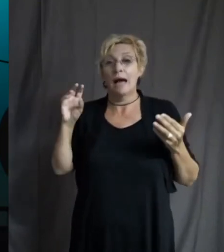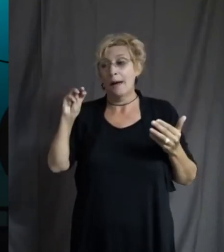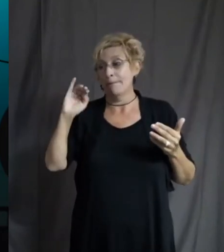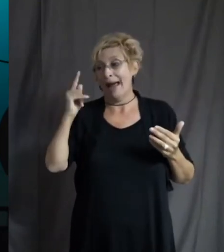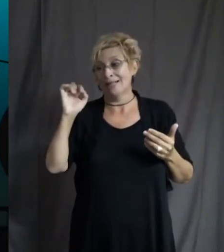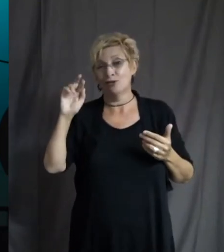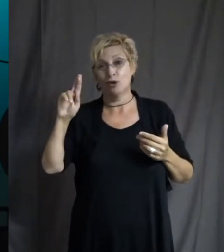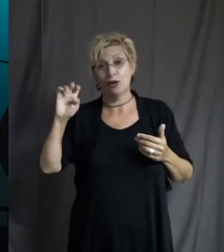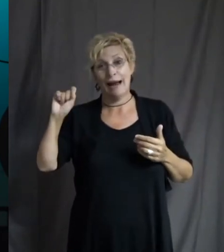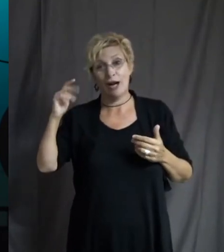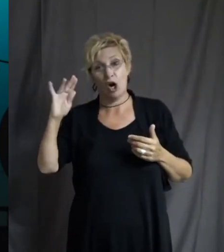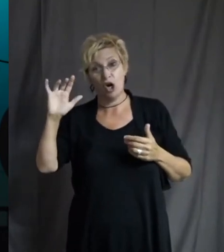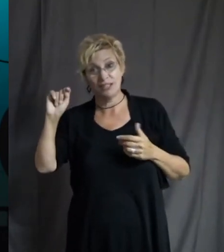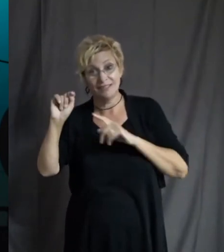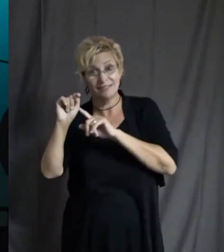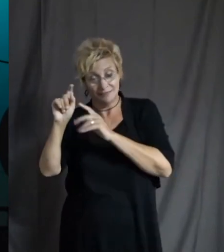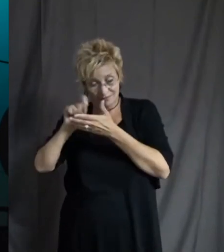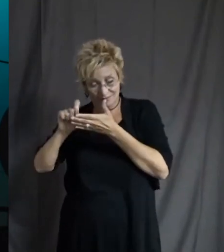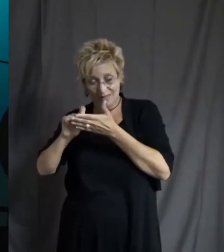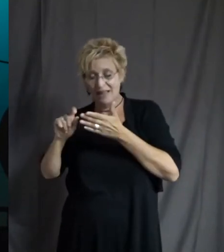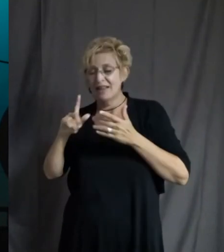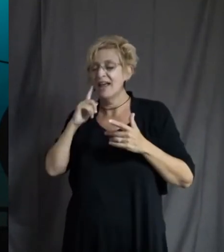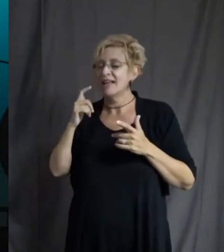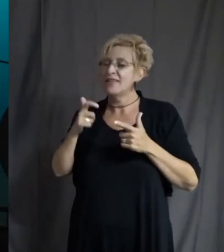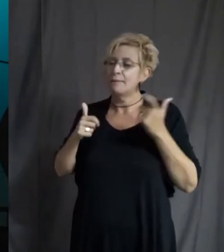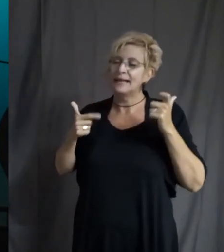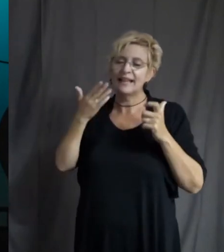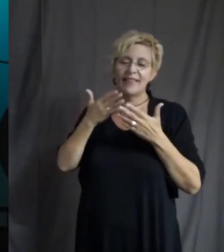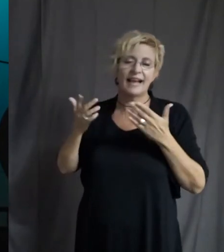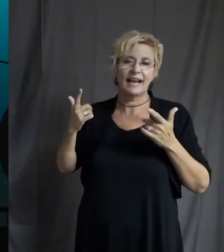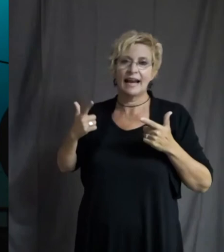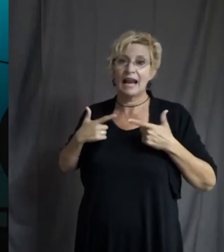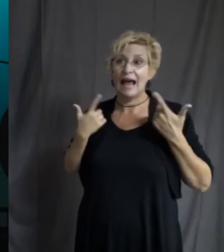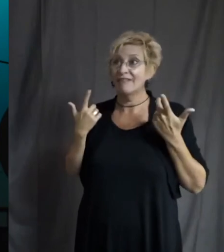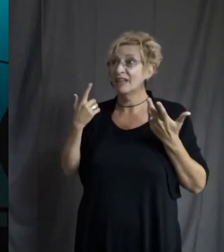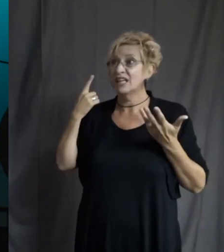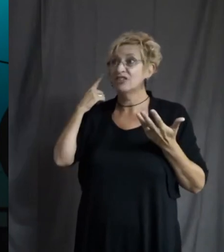that the greatest step in life is leaving God for God.